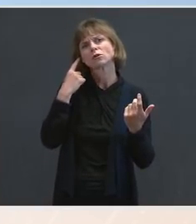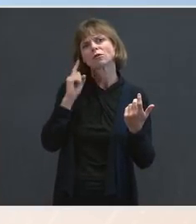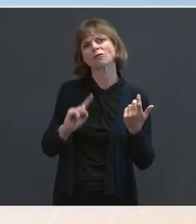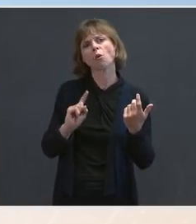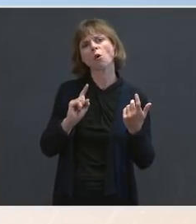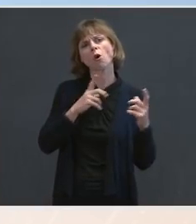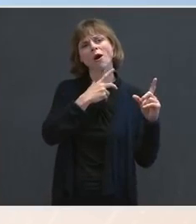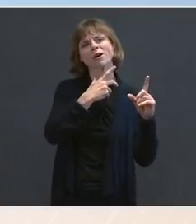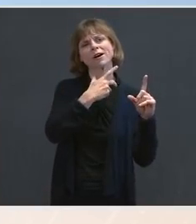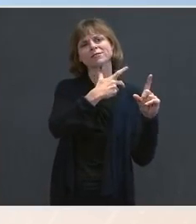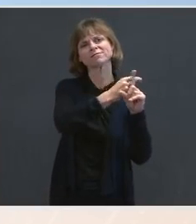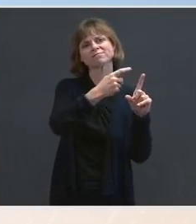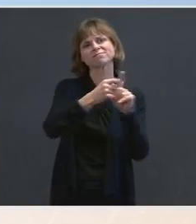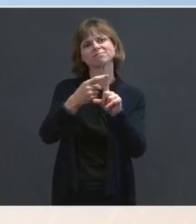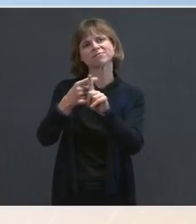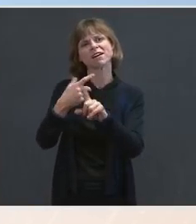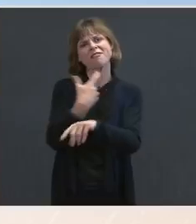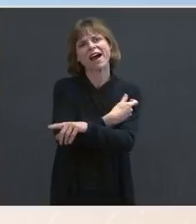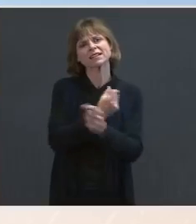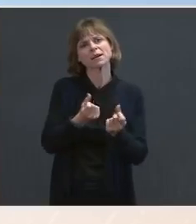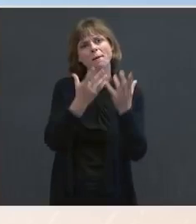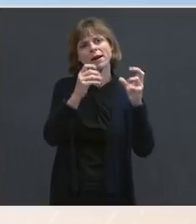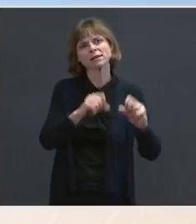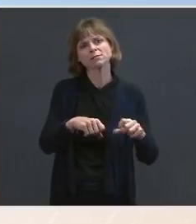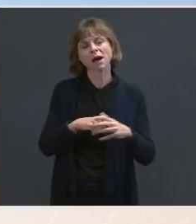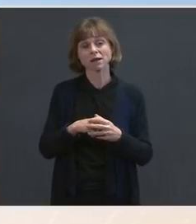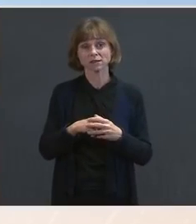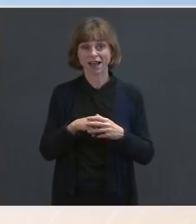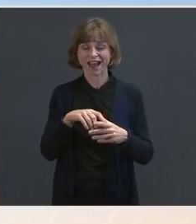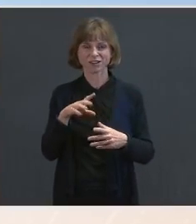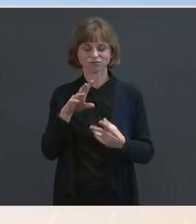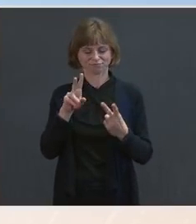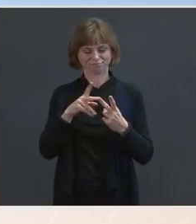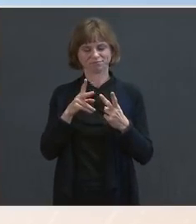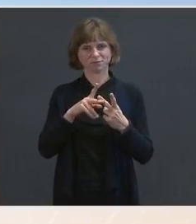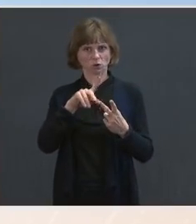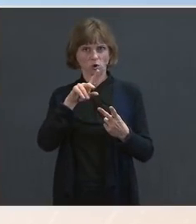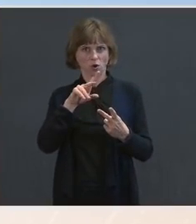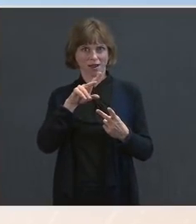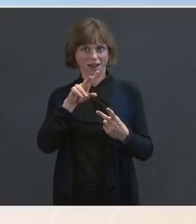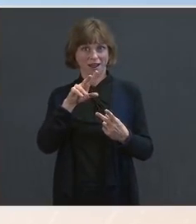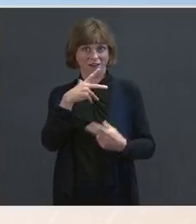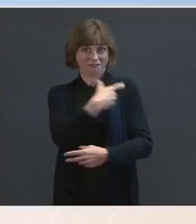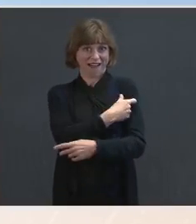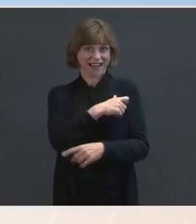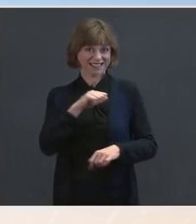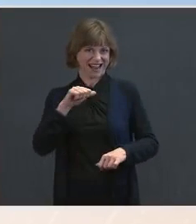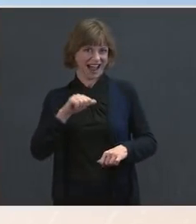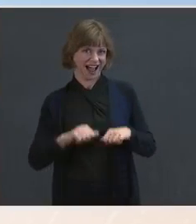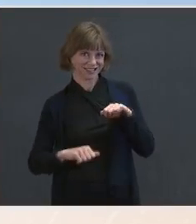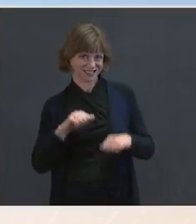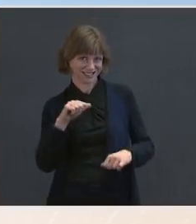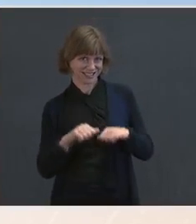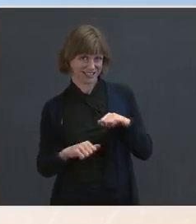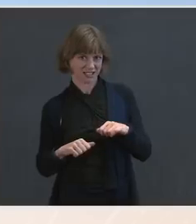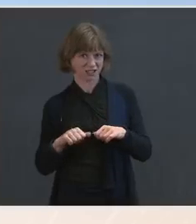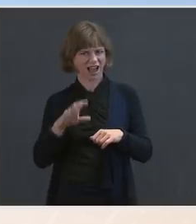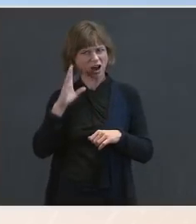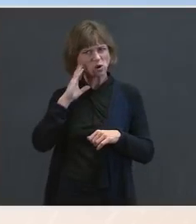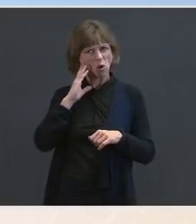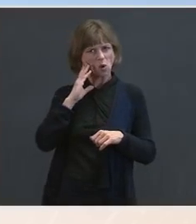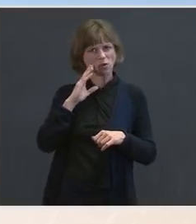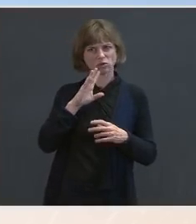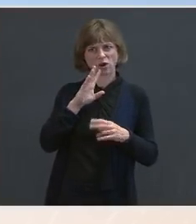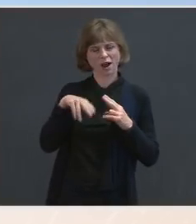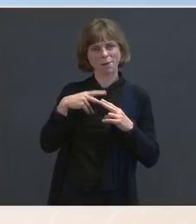as possible? And secondly, is a part of that hesitancy at all? Because I know Pentagon officials have said about a third of